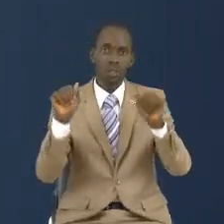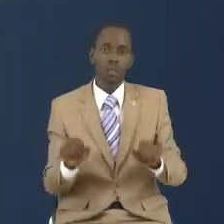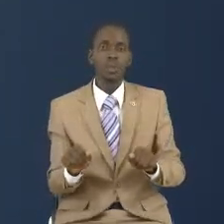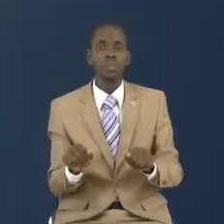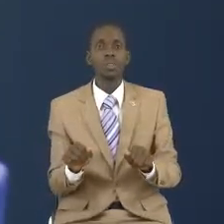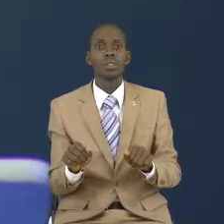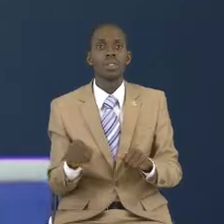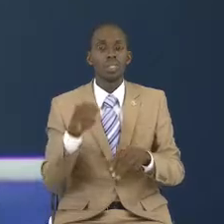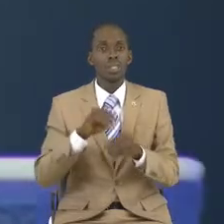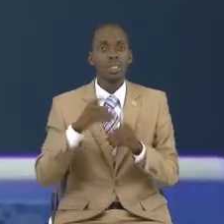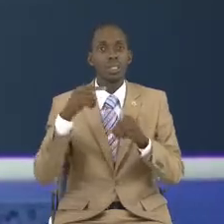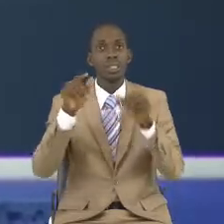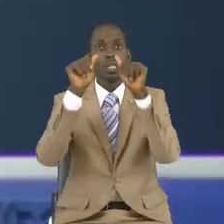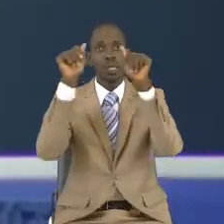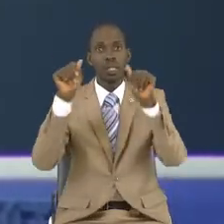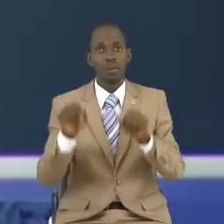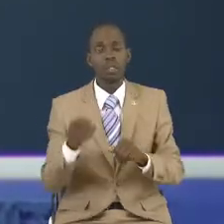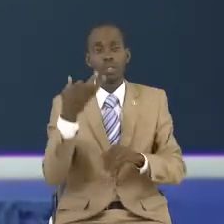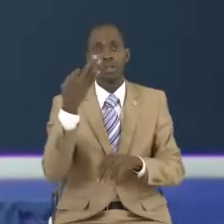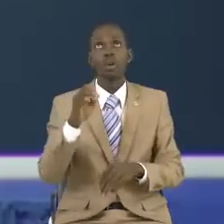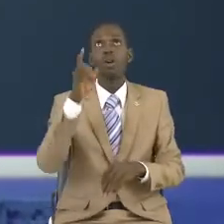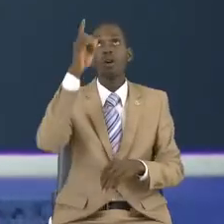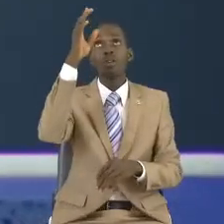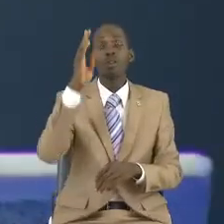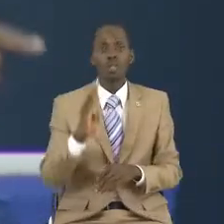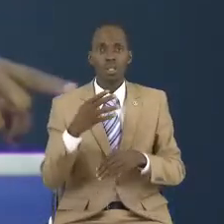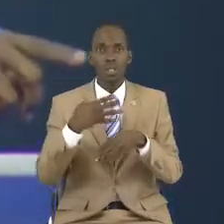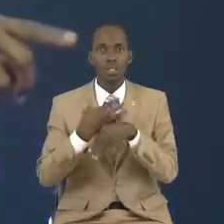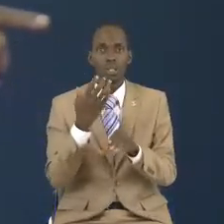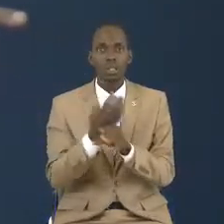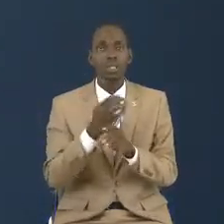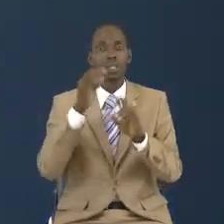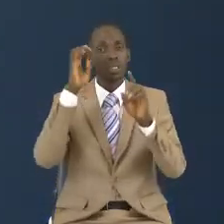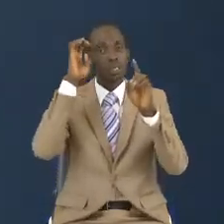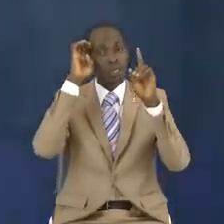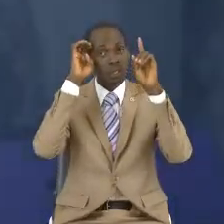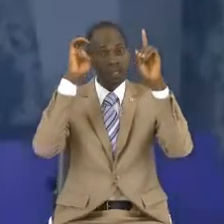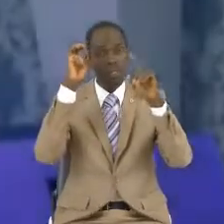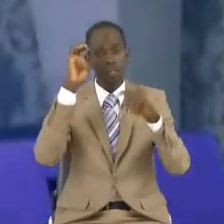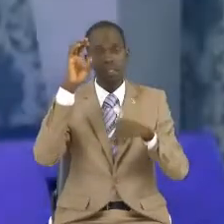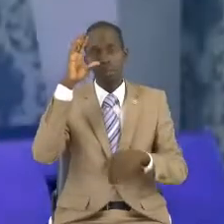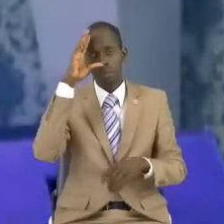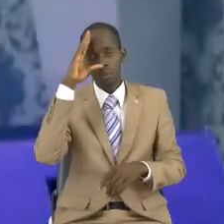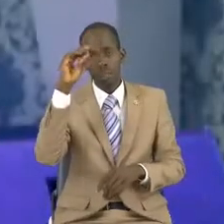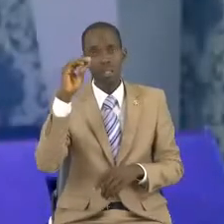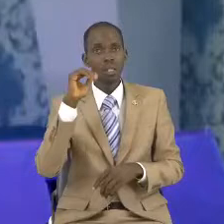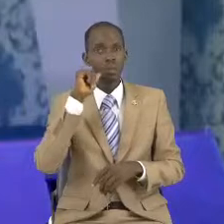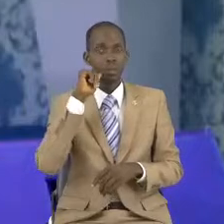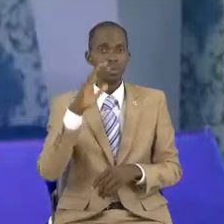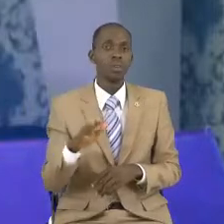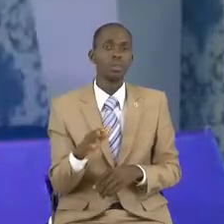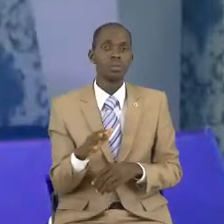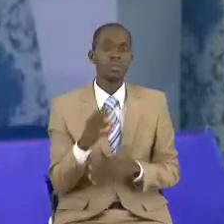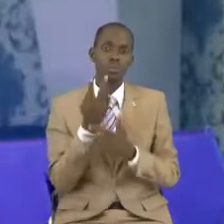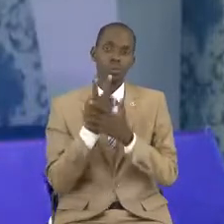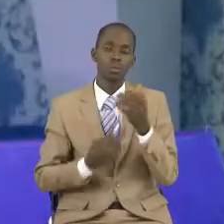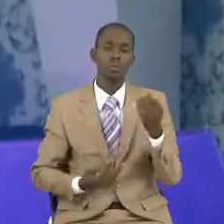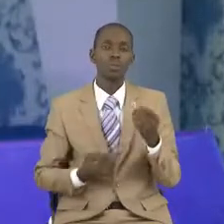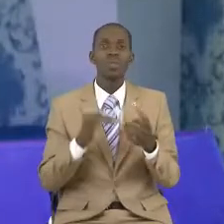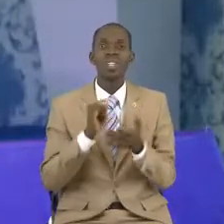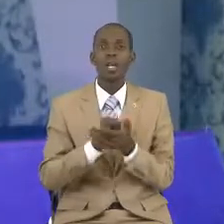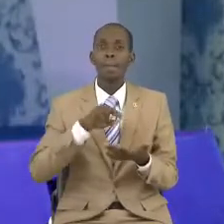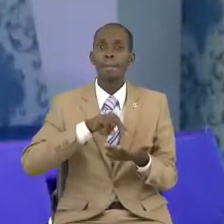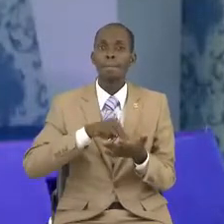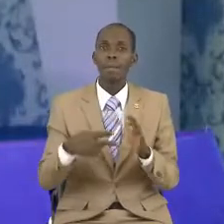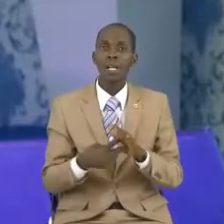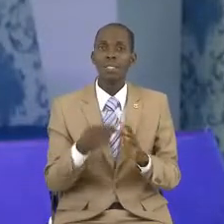the image of god created him male and female created heaven that means then